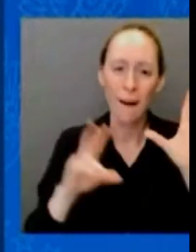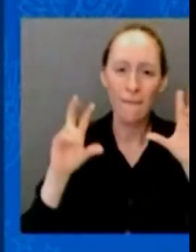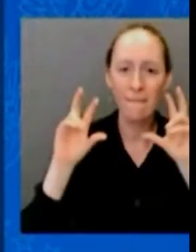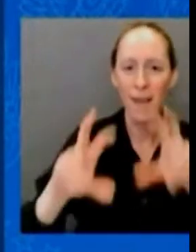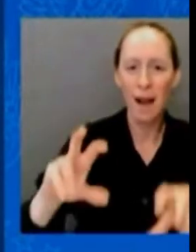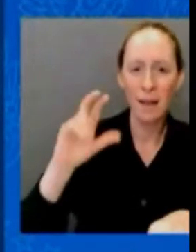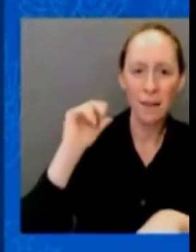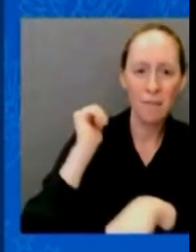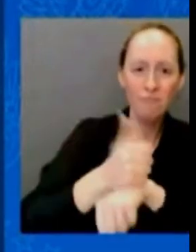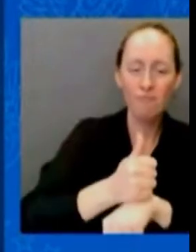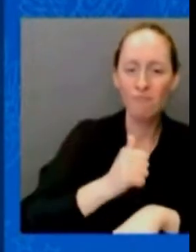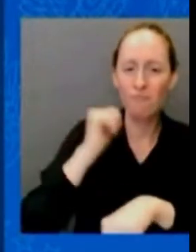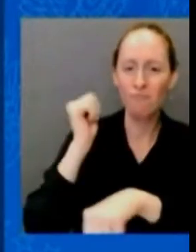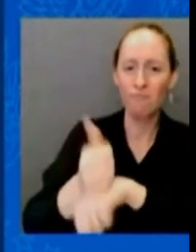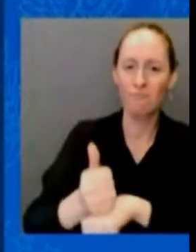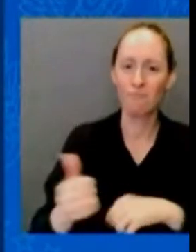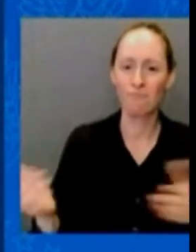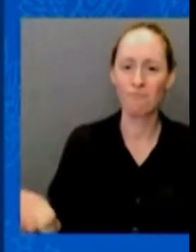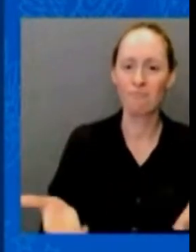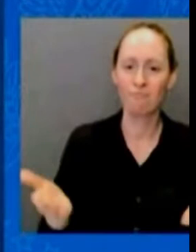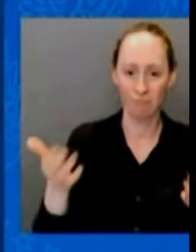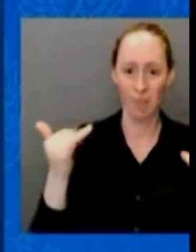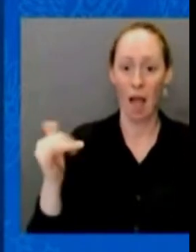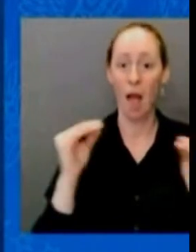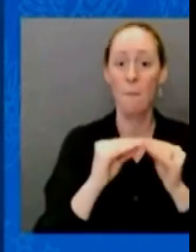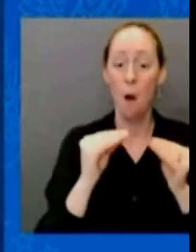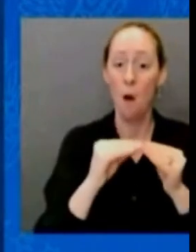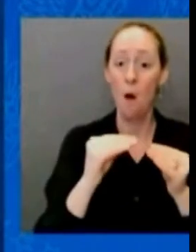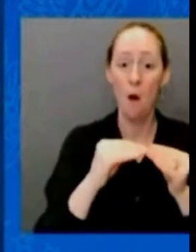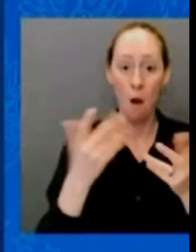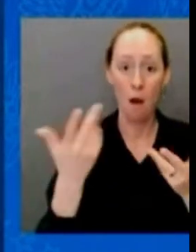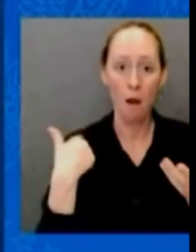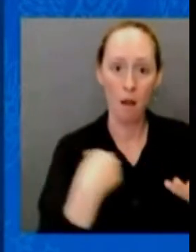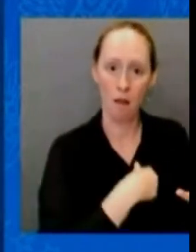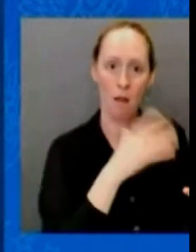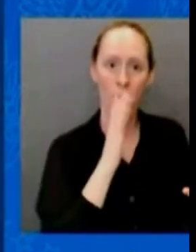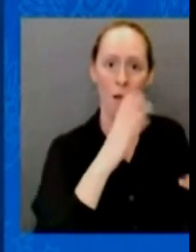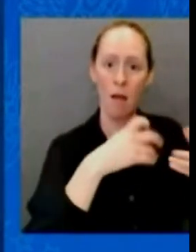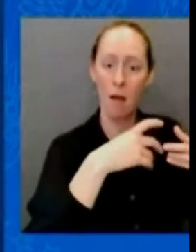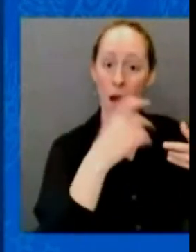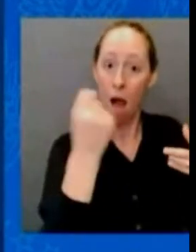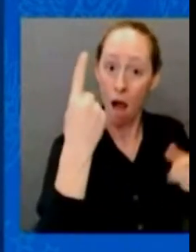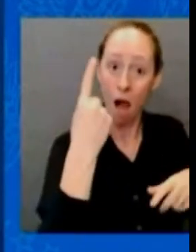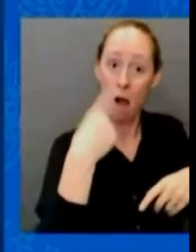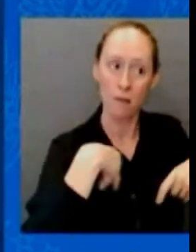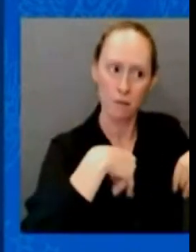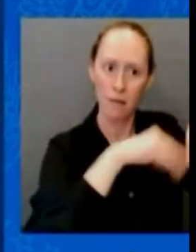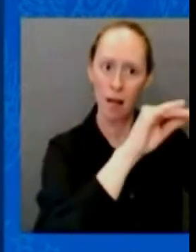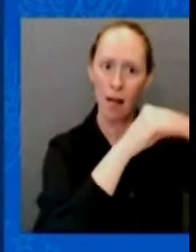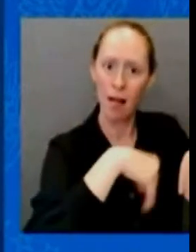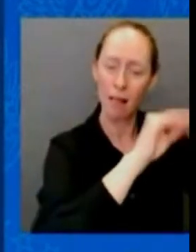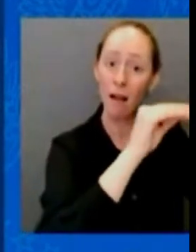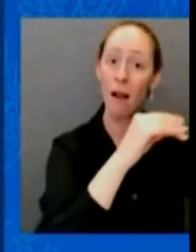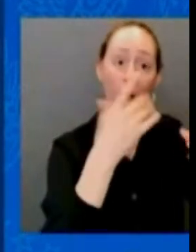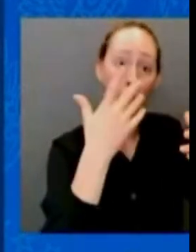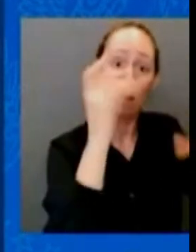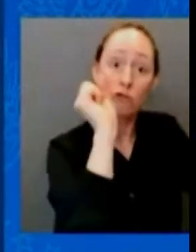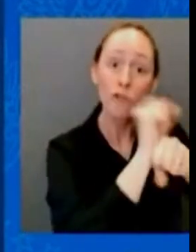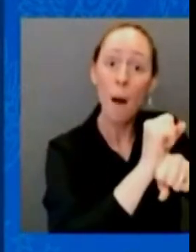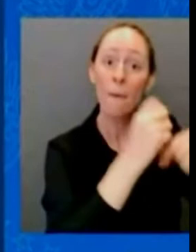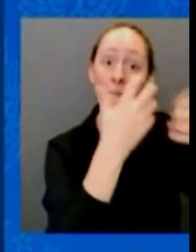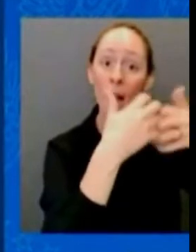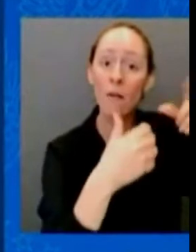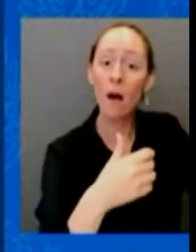products overseas instead of shipping jobs overseas and sending them back here. The supply chains are running